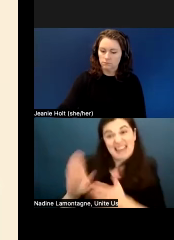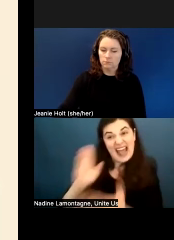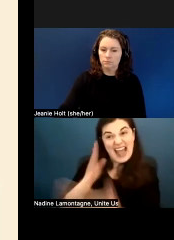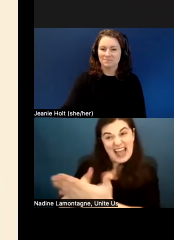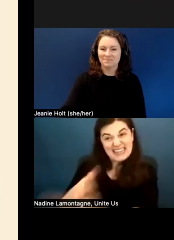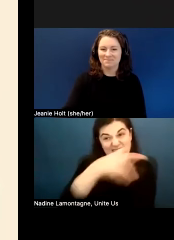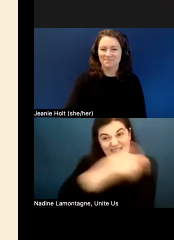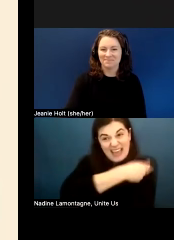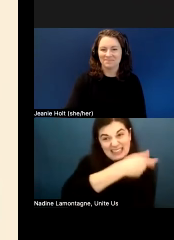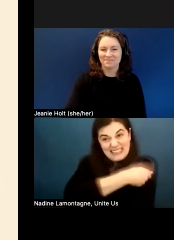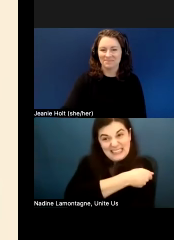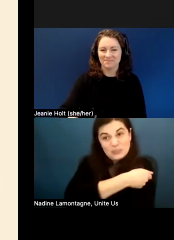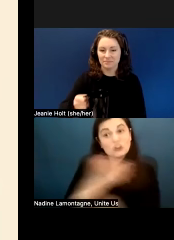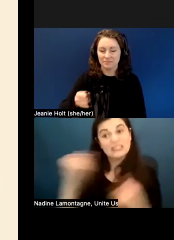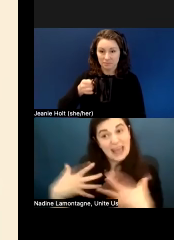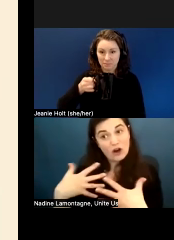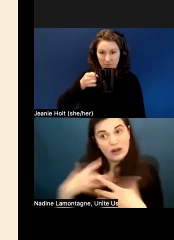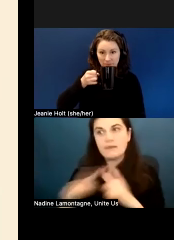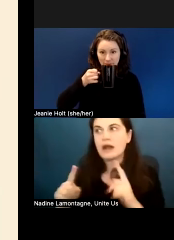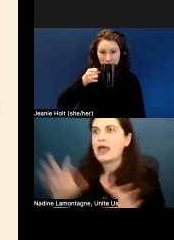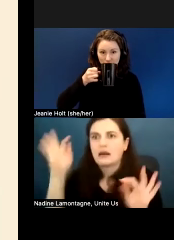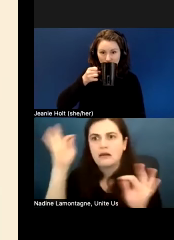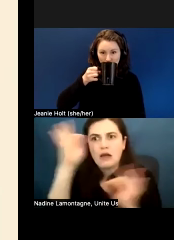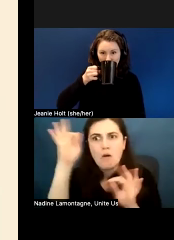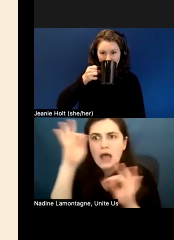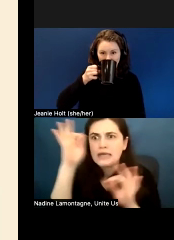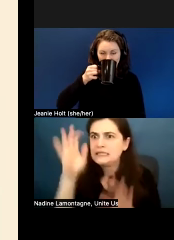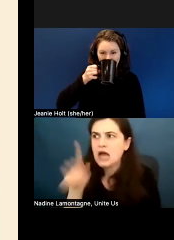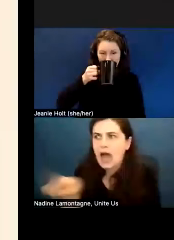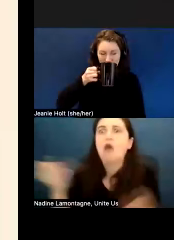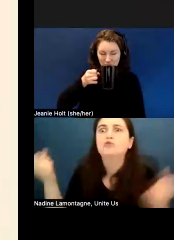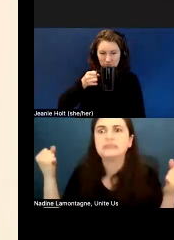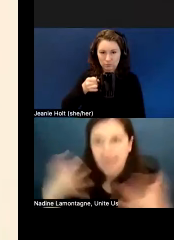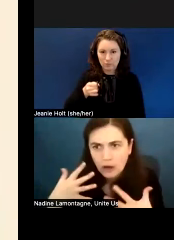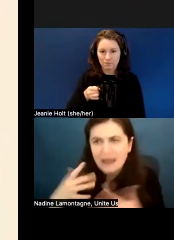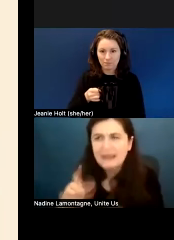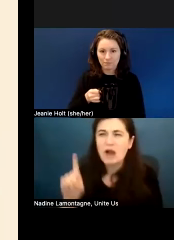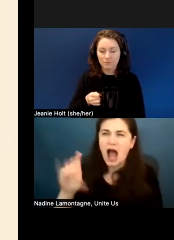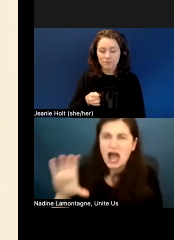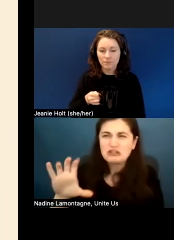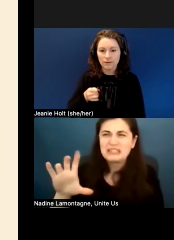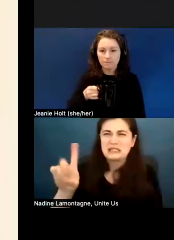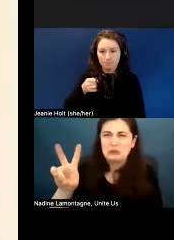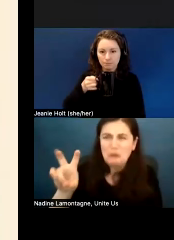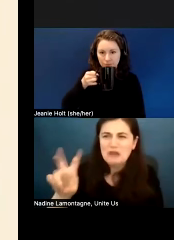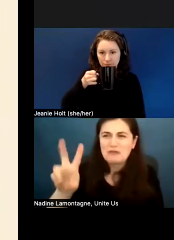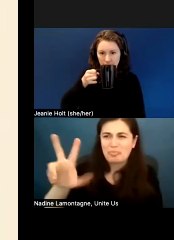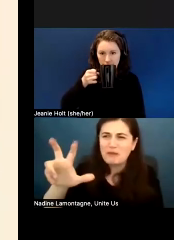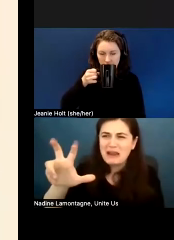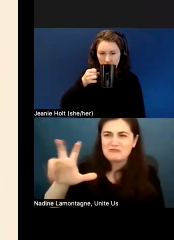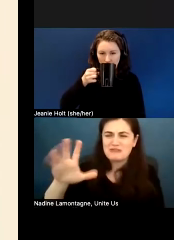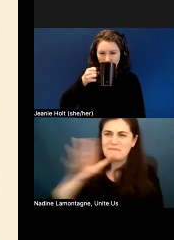force, but I had no idea what I was in for. There were hundreds of parents at our state house, and